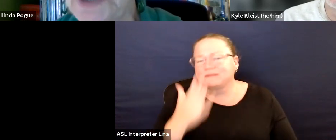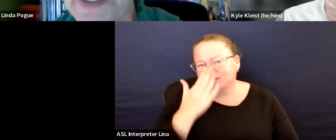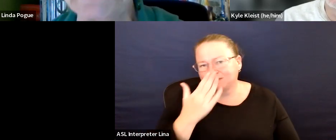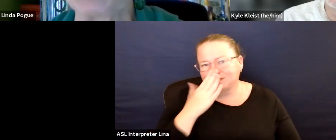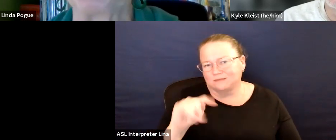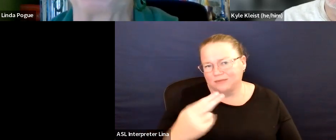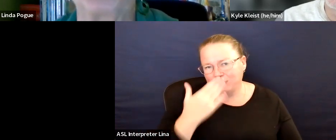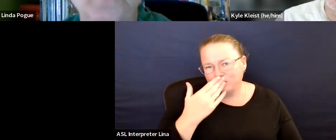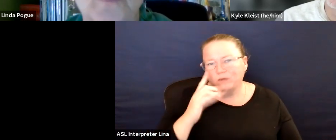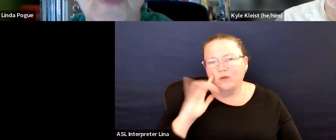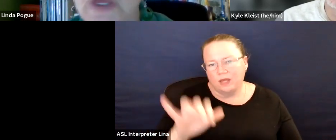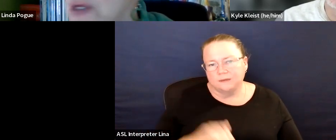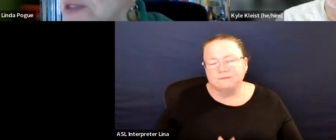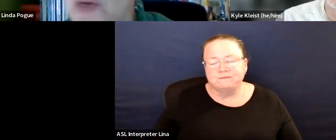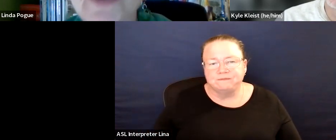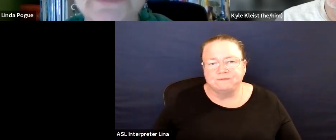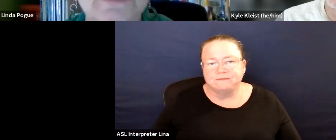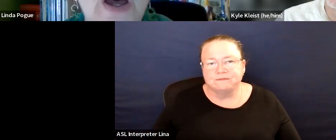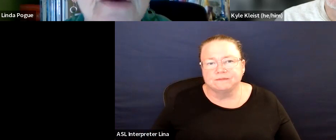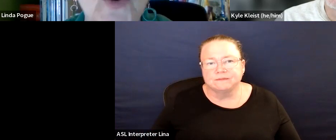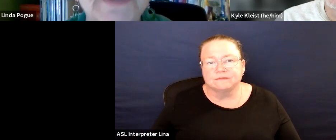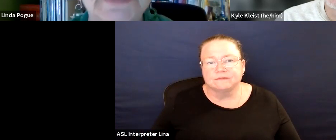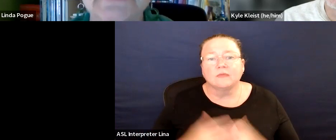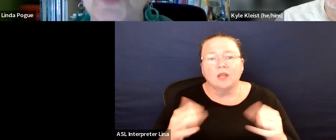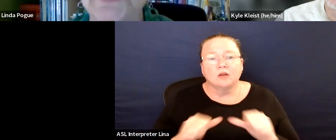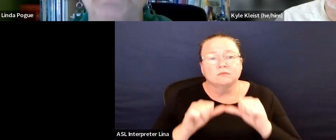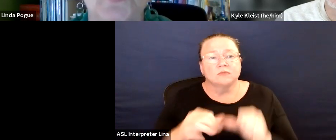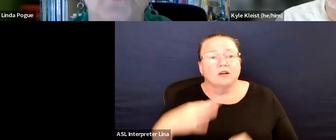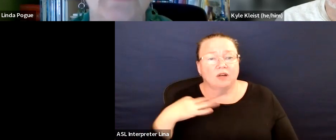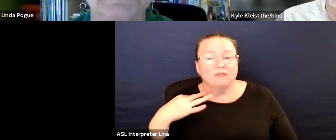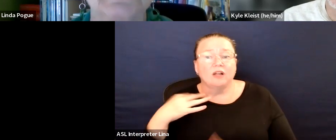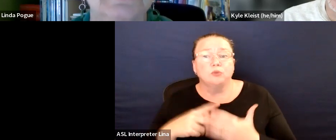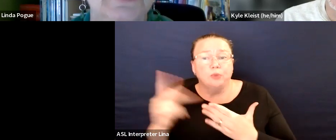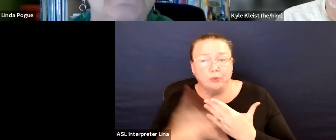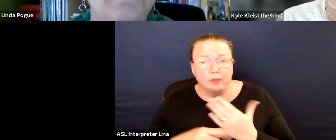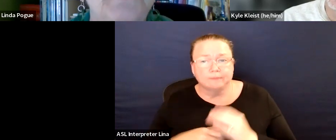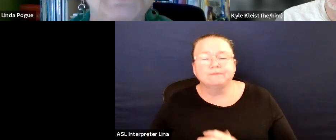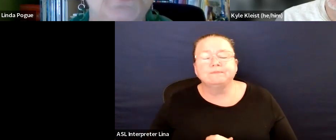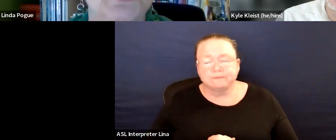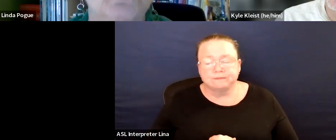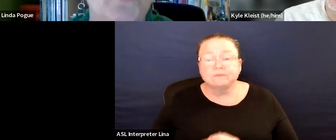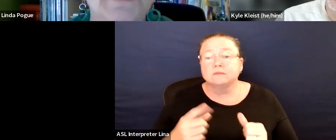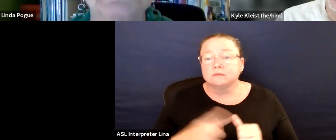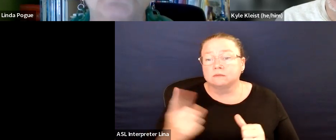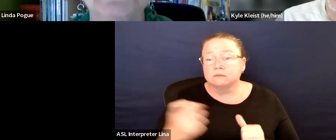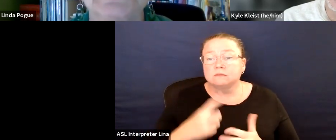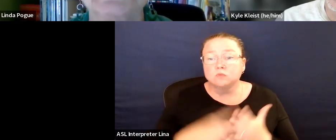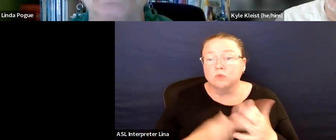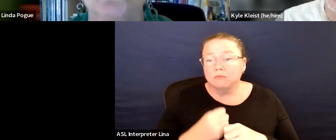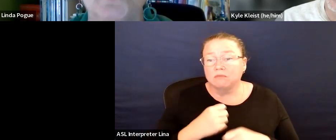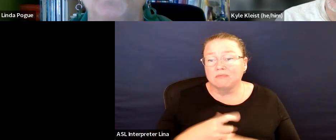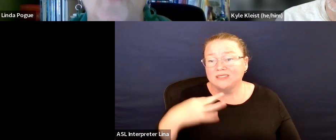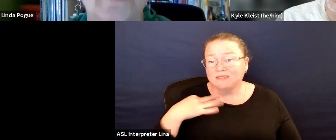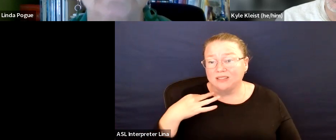Beth. Appreciate that. Yeah. So on to volunteers and volunteer programs. Yeah. First question, what makes